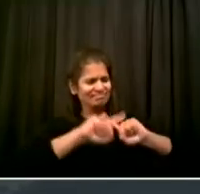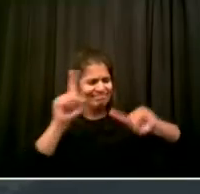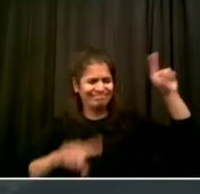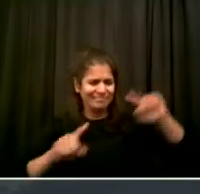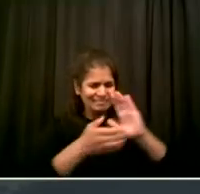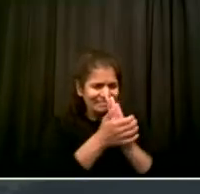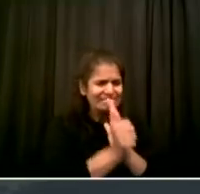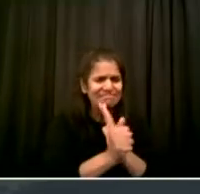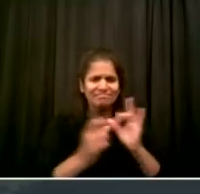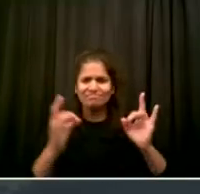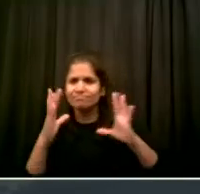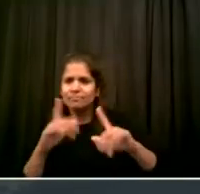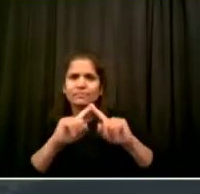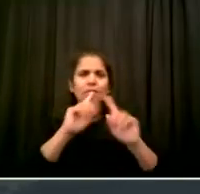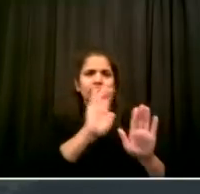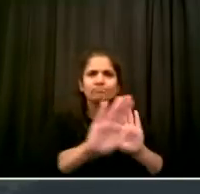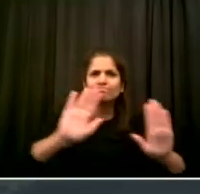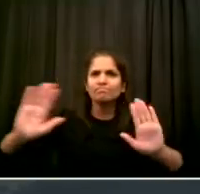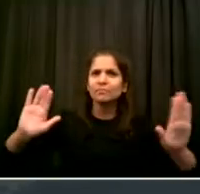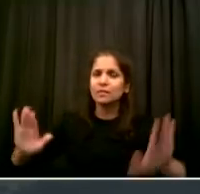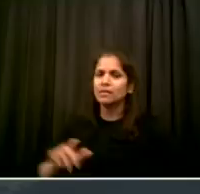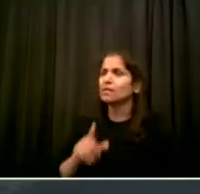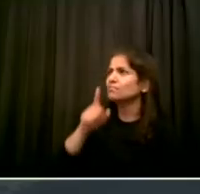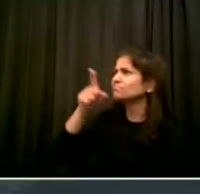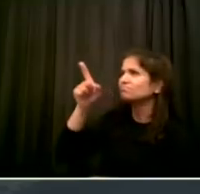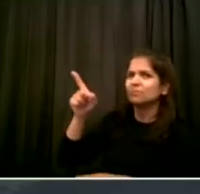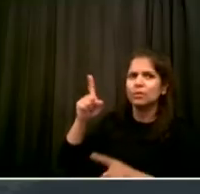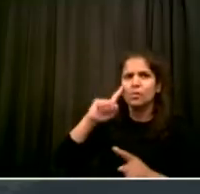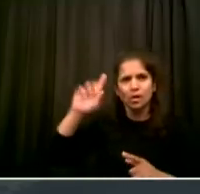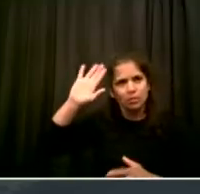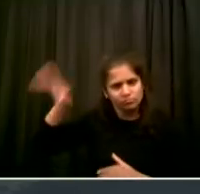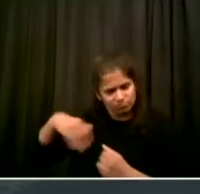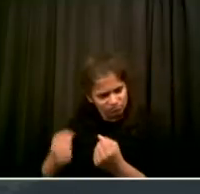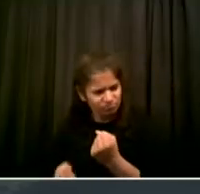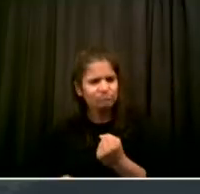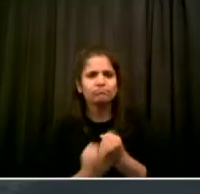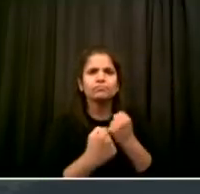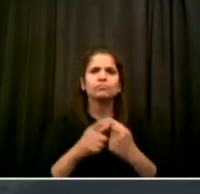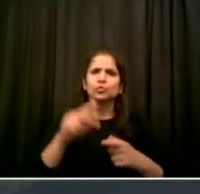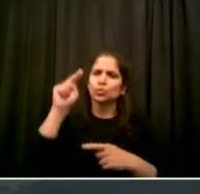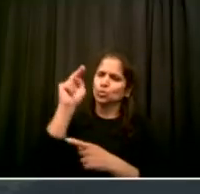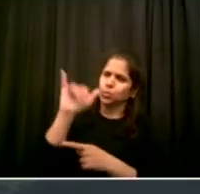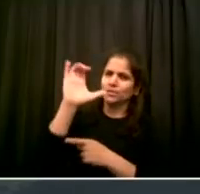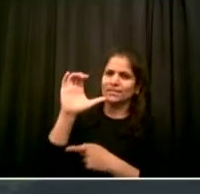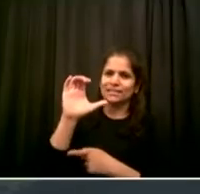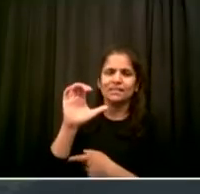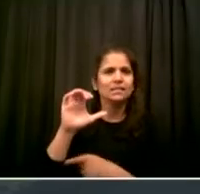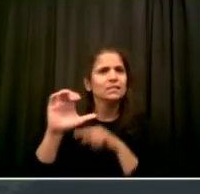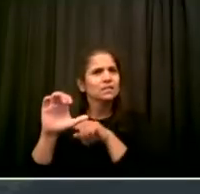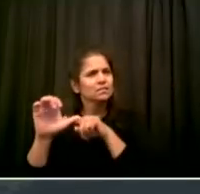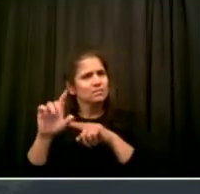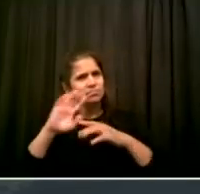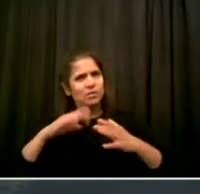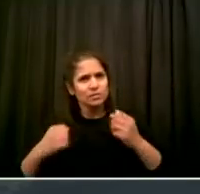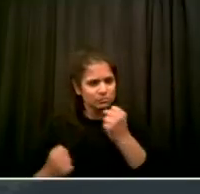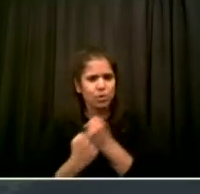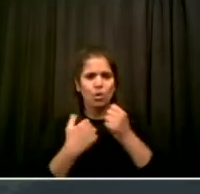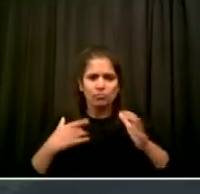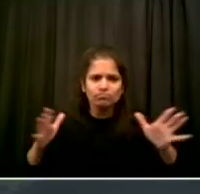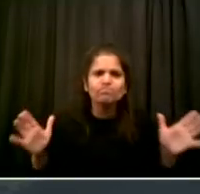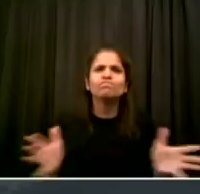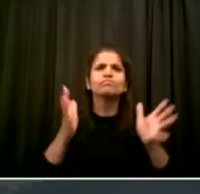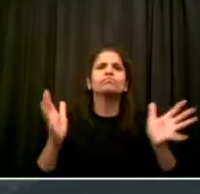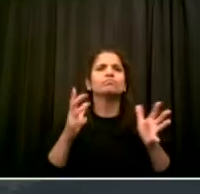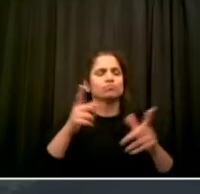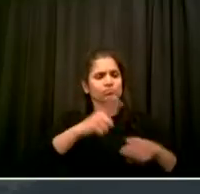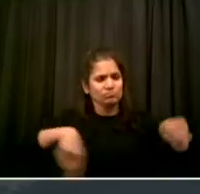bring talent together, that creative impact of bringing great talent together. Yeah, with the short term, we're going to have to be smart about